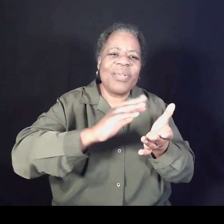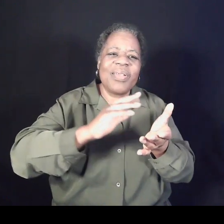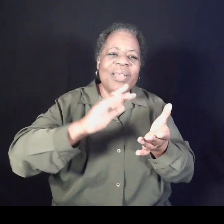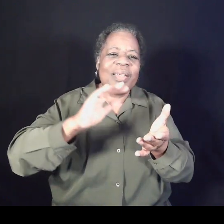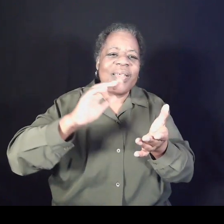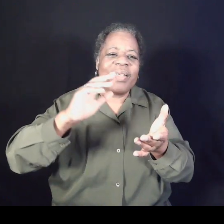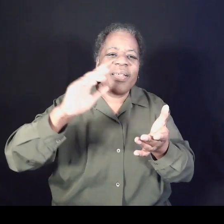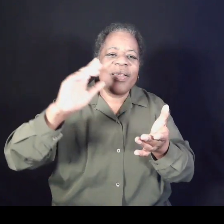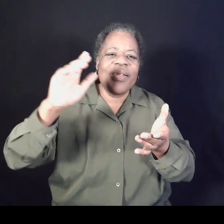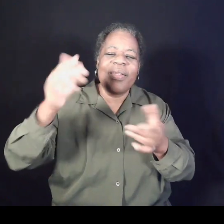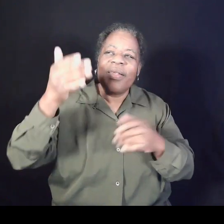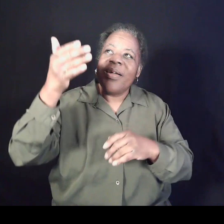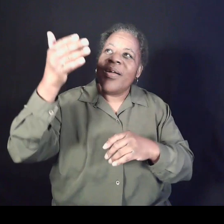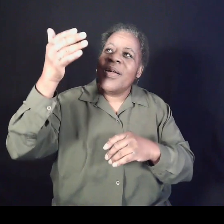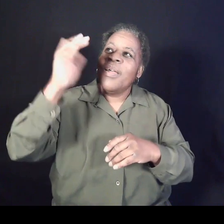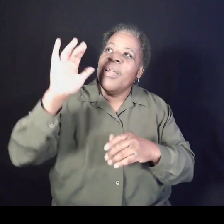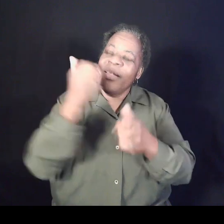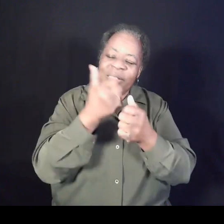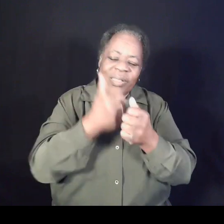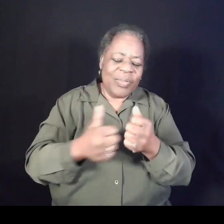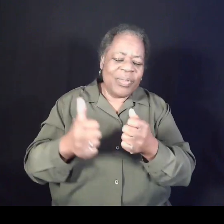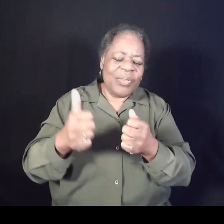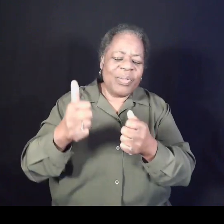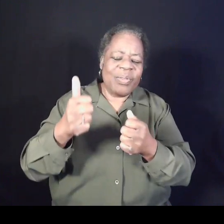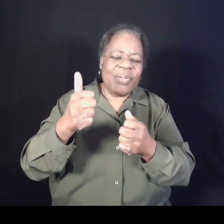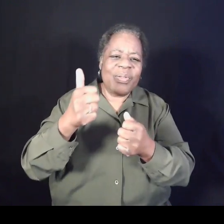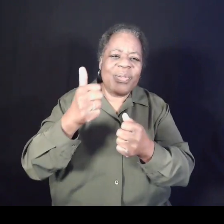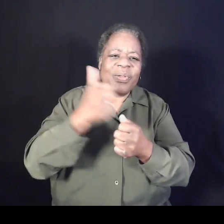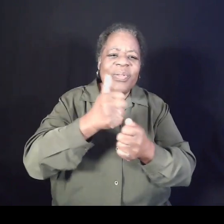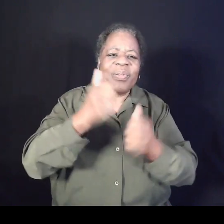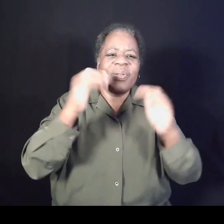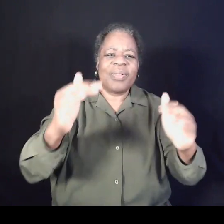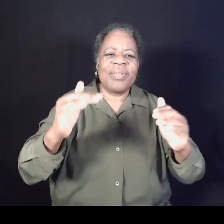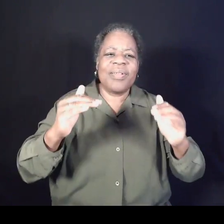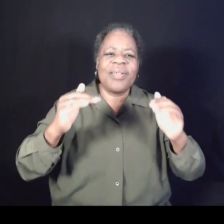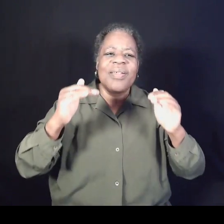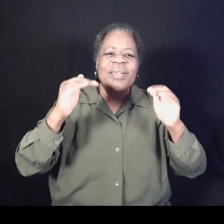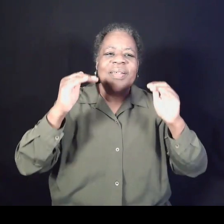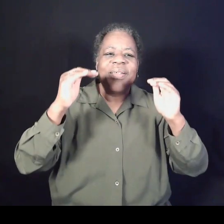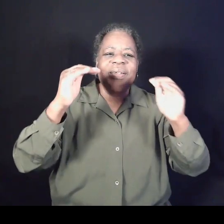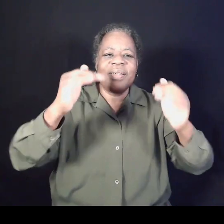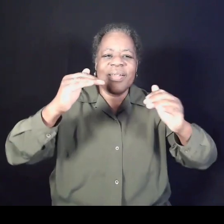Gloria in excelsis Deo.